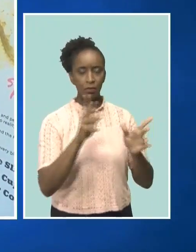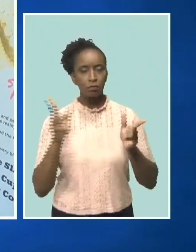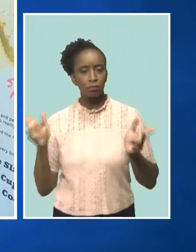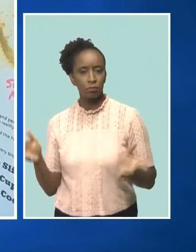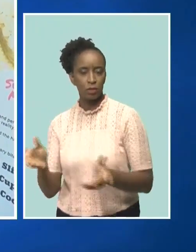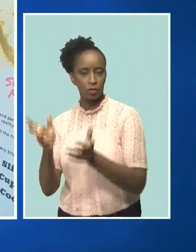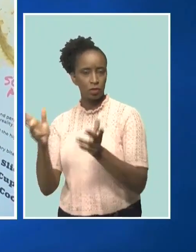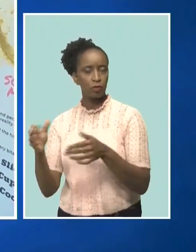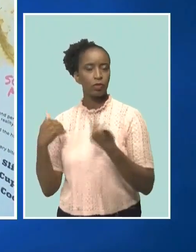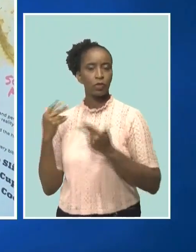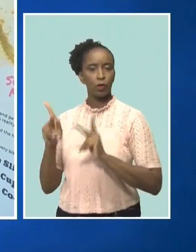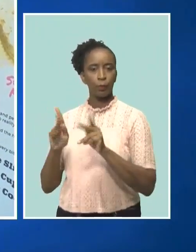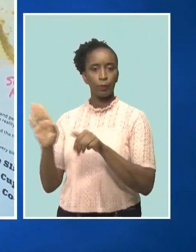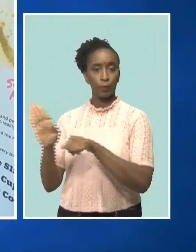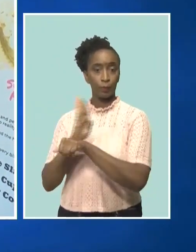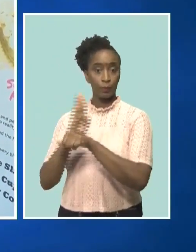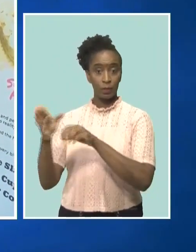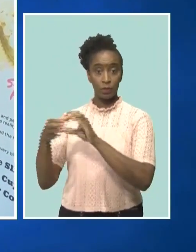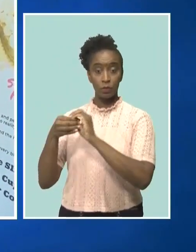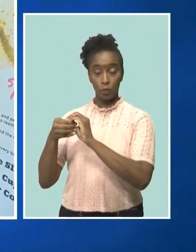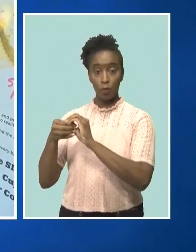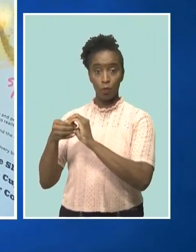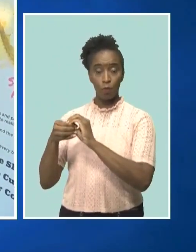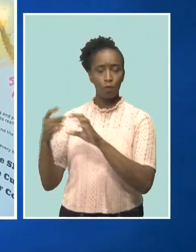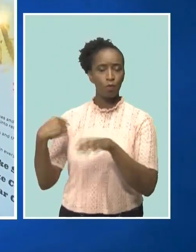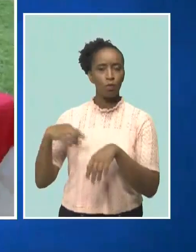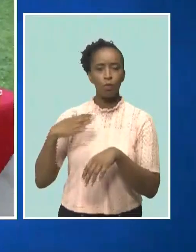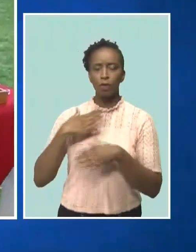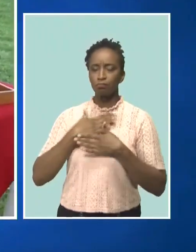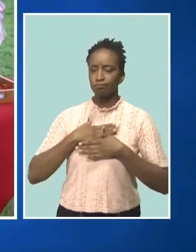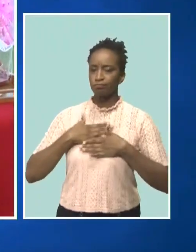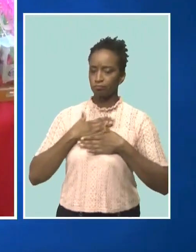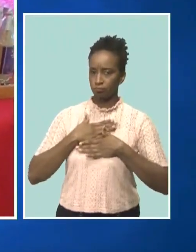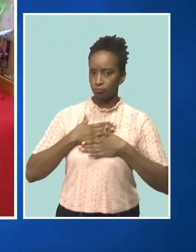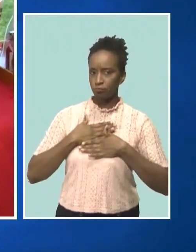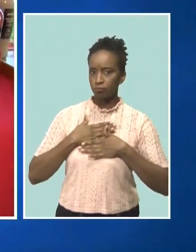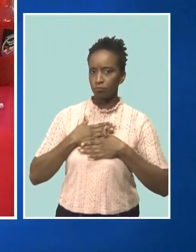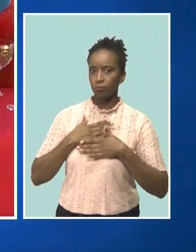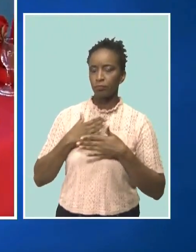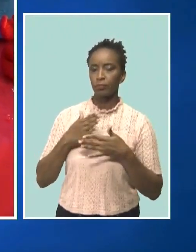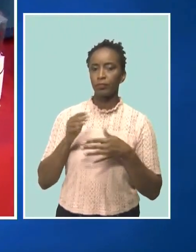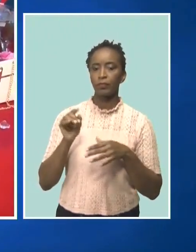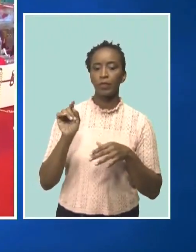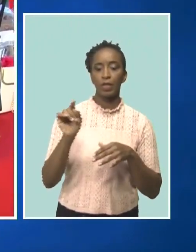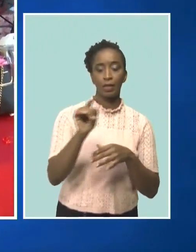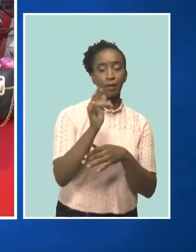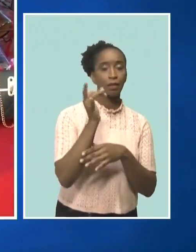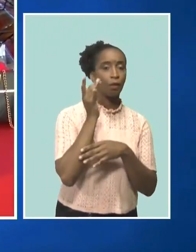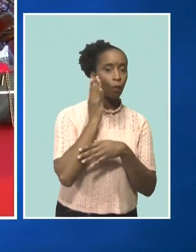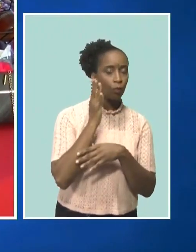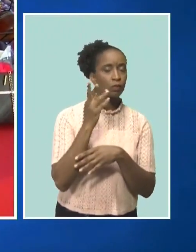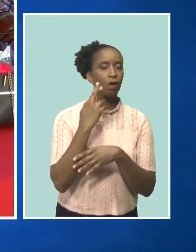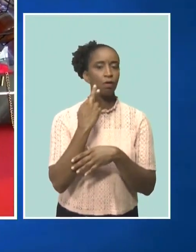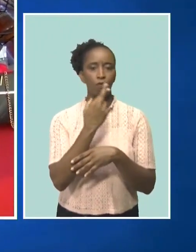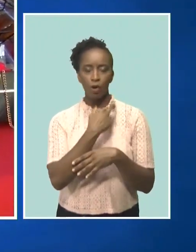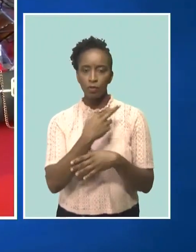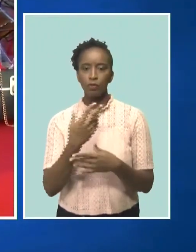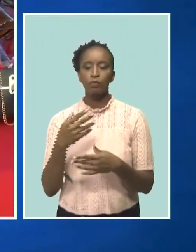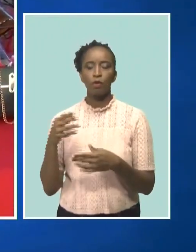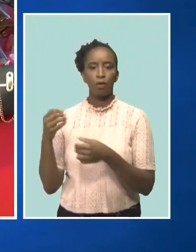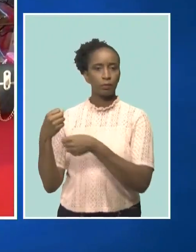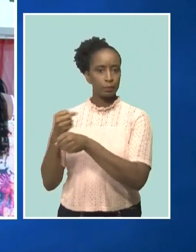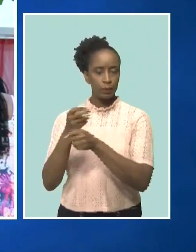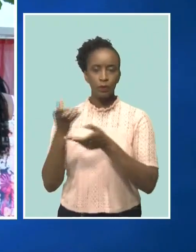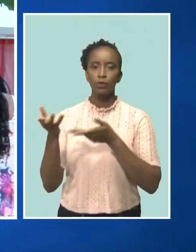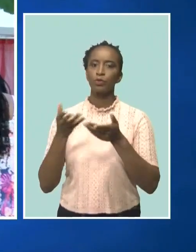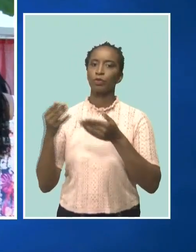and we are extremely pleased that selling and exporting products to the hospitality industry for the guests at the hotel is